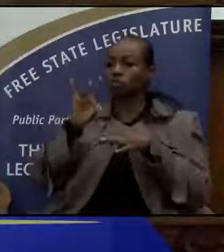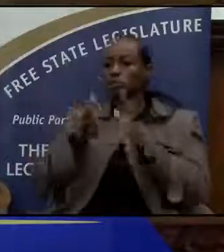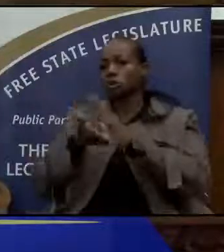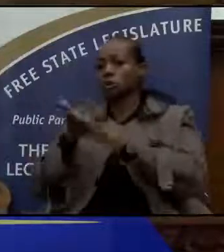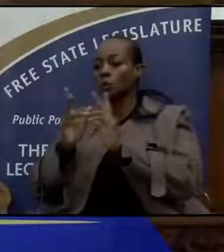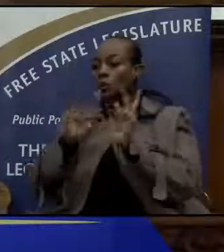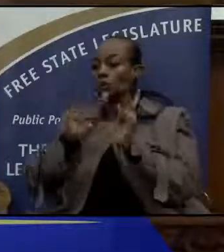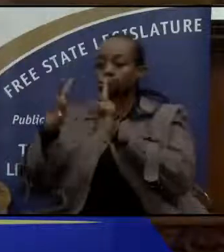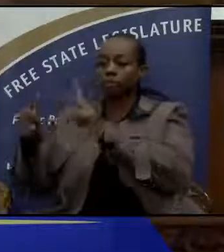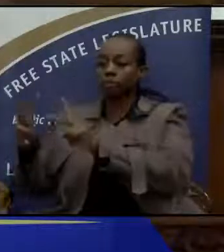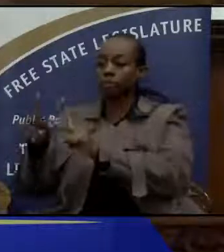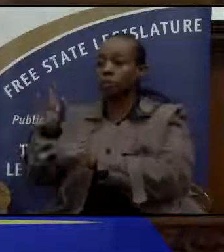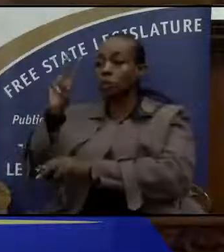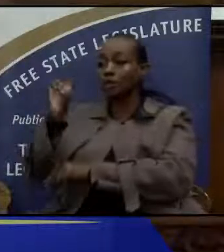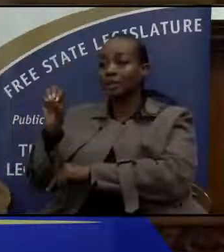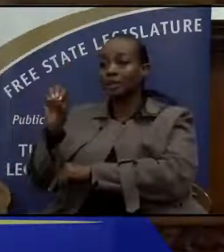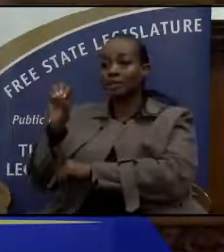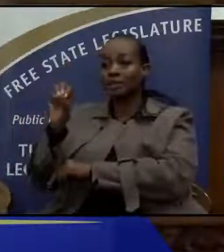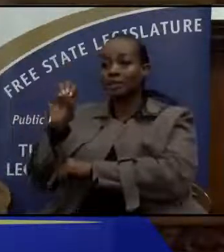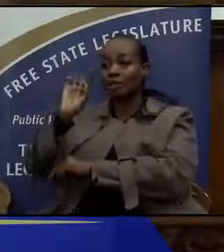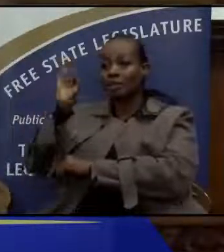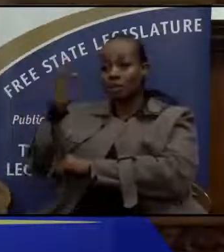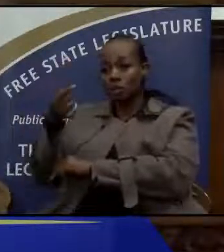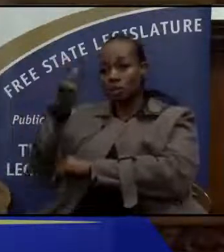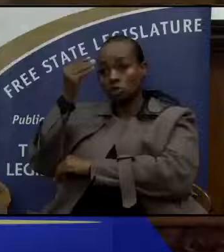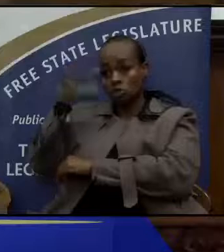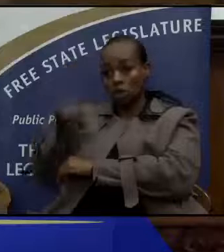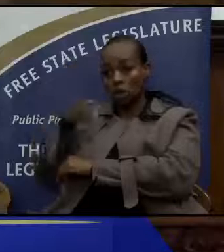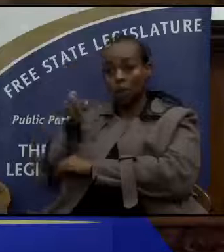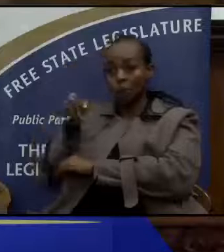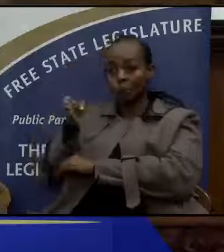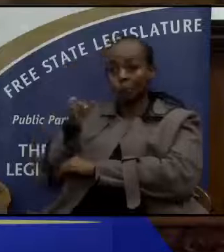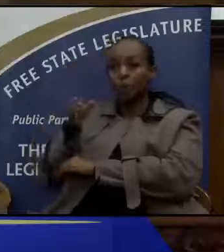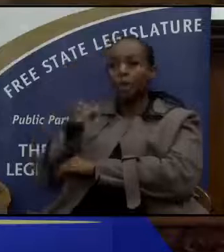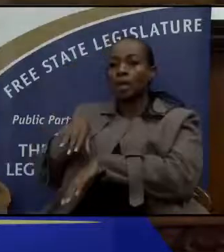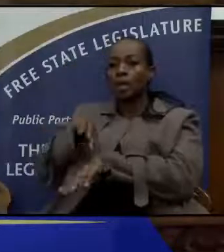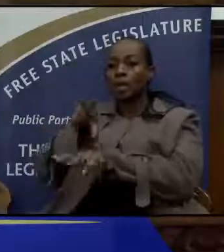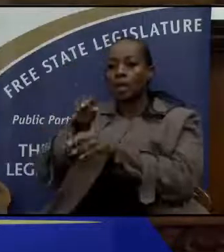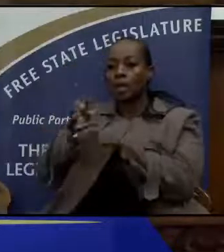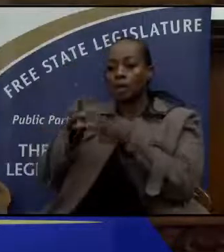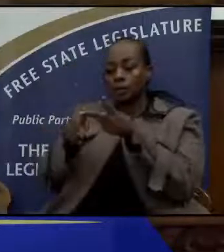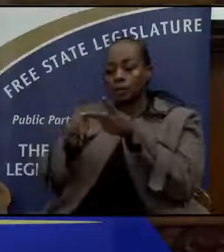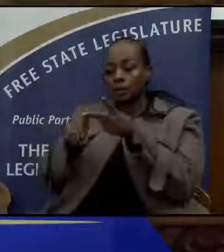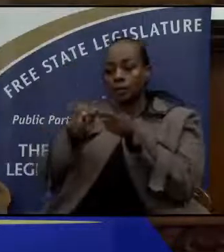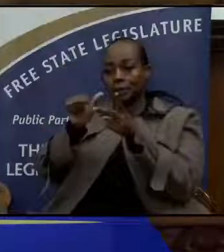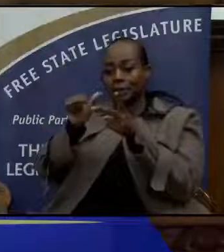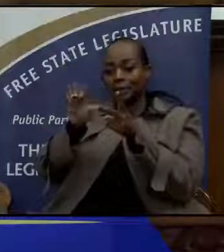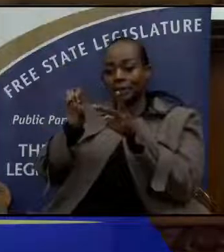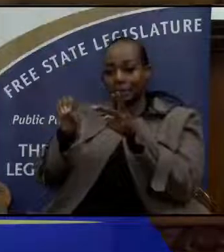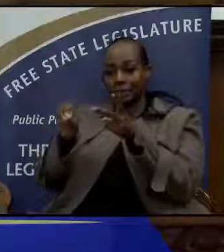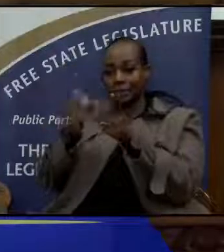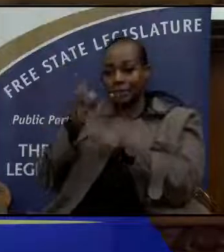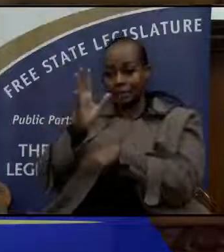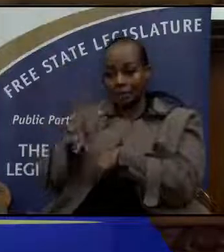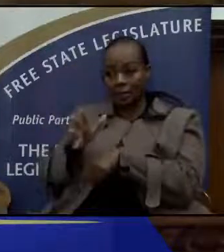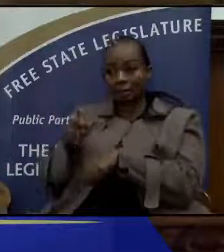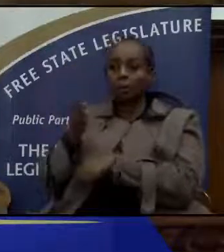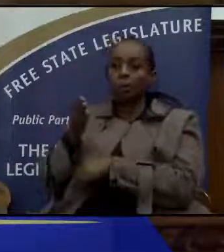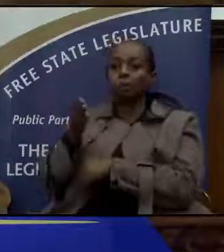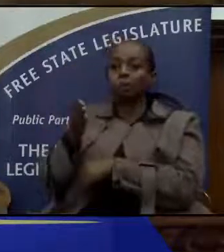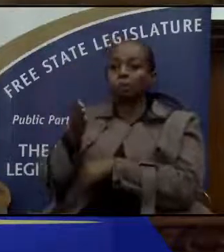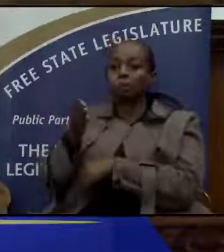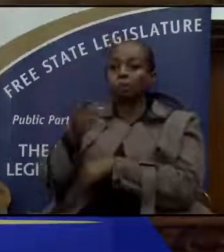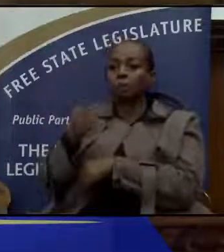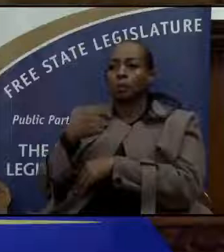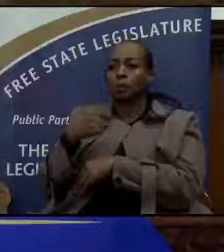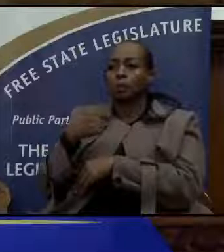We have almost 20,000 students that are there and 600 teachers that are there. I think